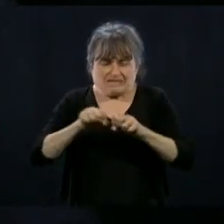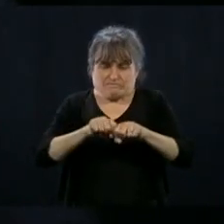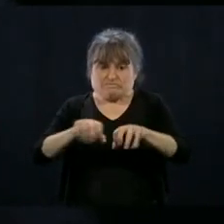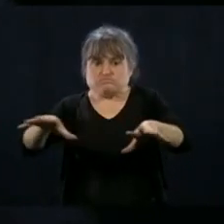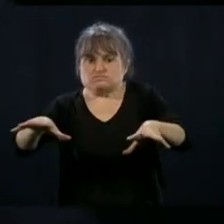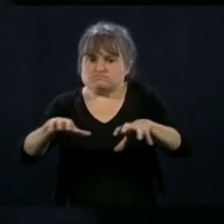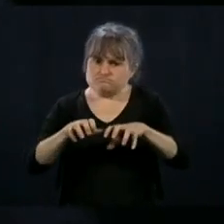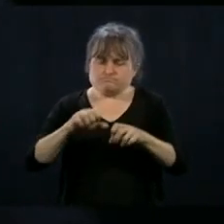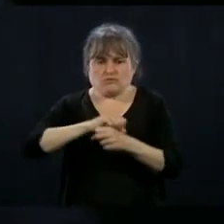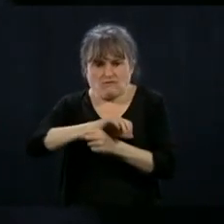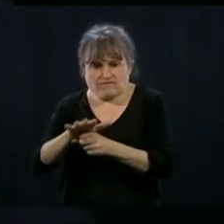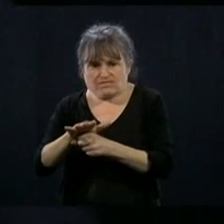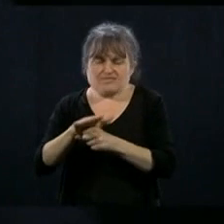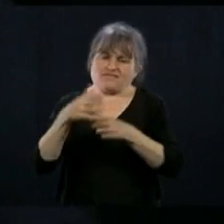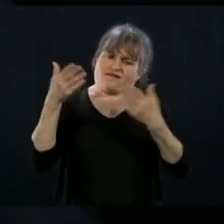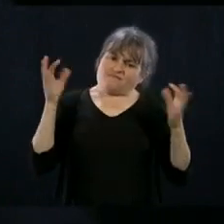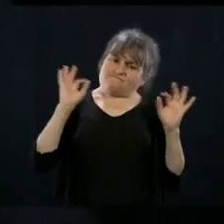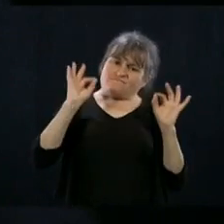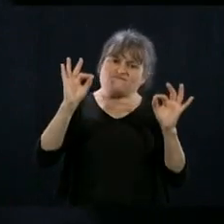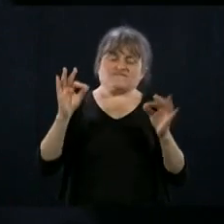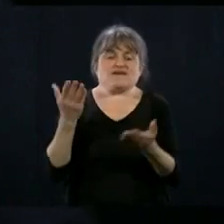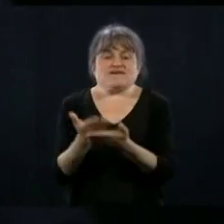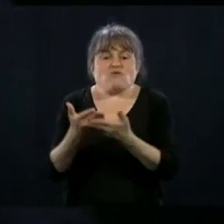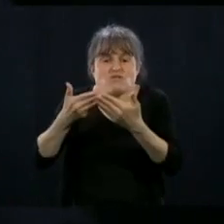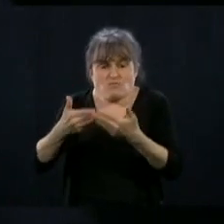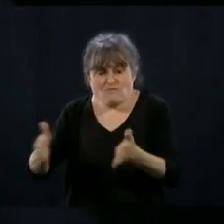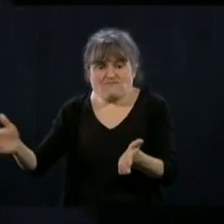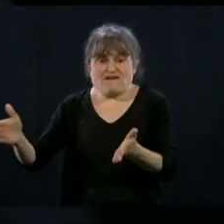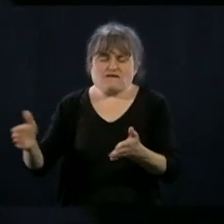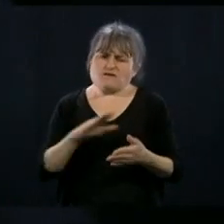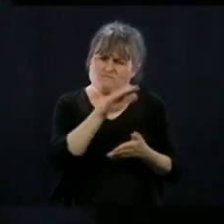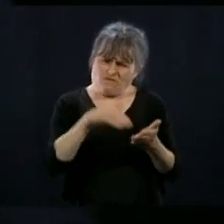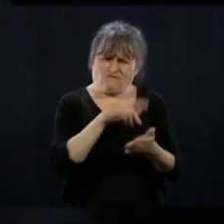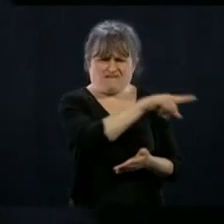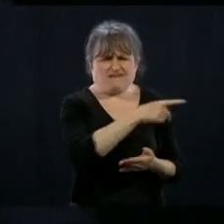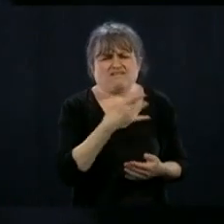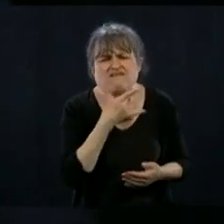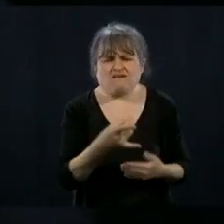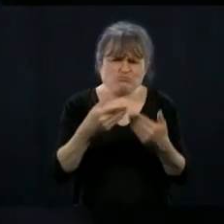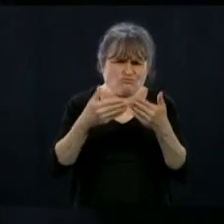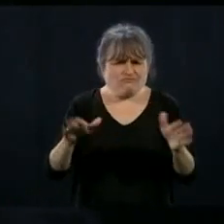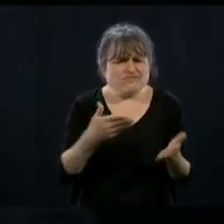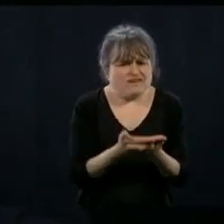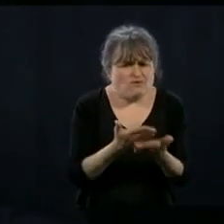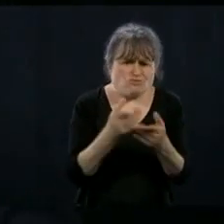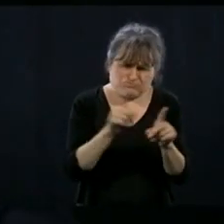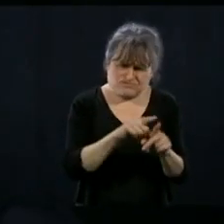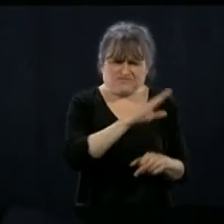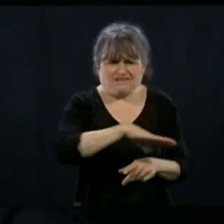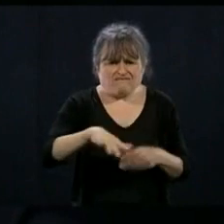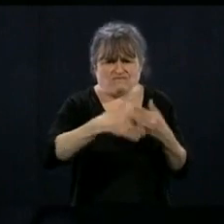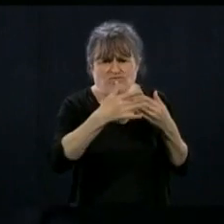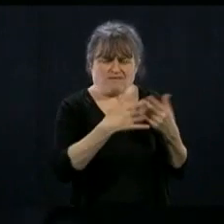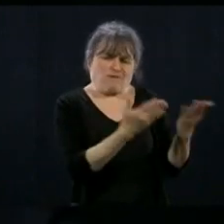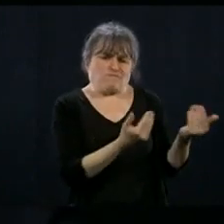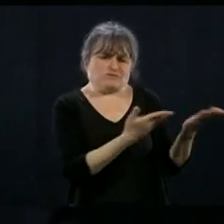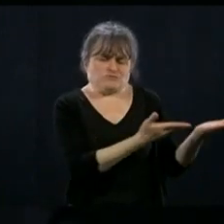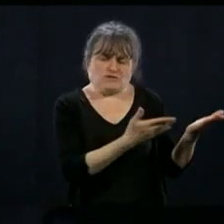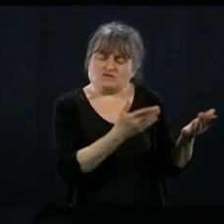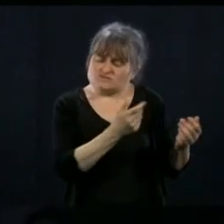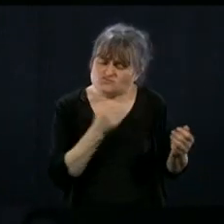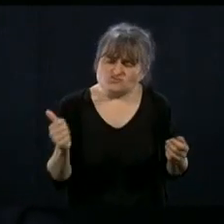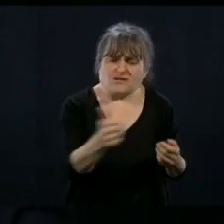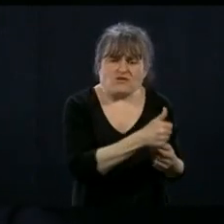who will be abused and that won't be reported. So if you do it for no other reason, do it for the vulnerable children. It